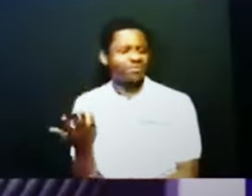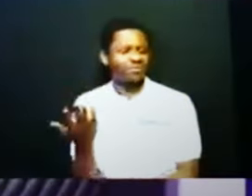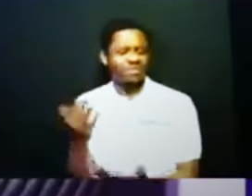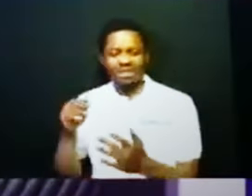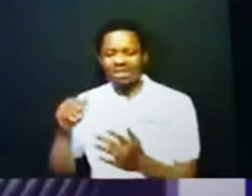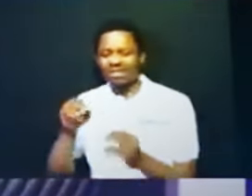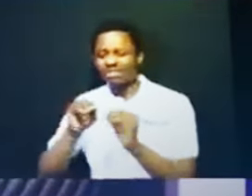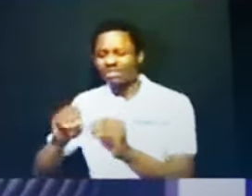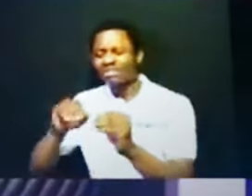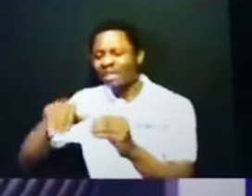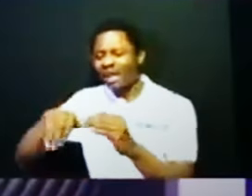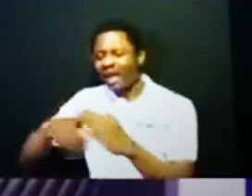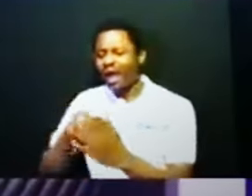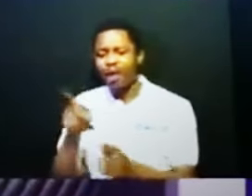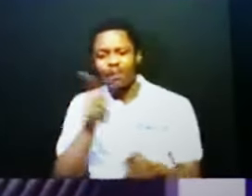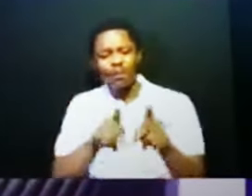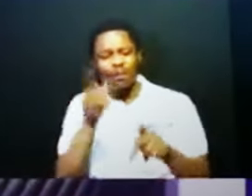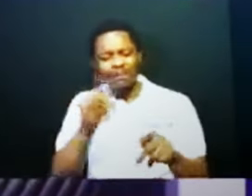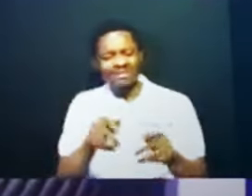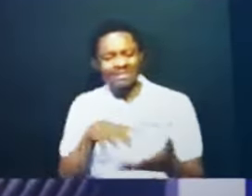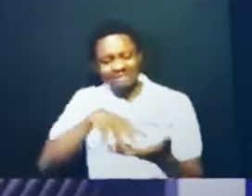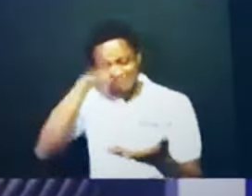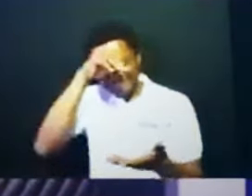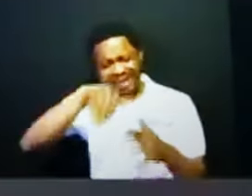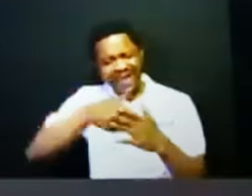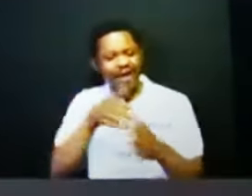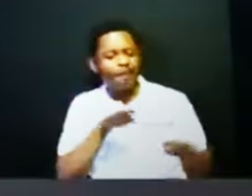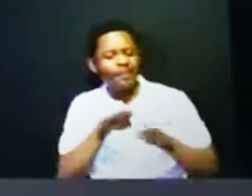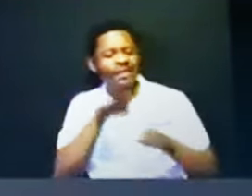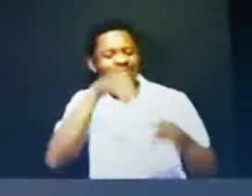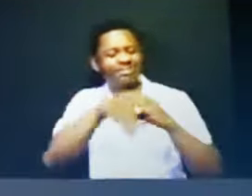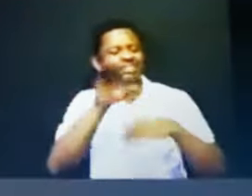people should learn how to conduct themselves.